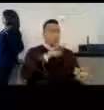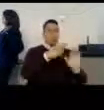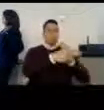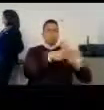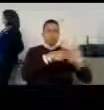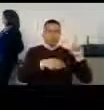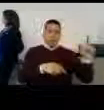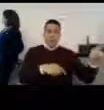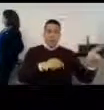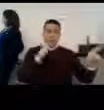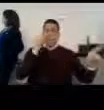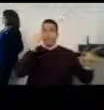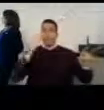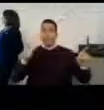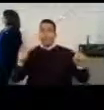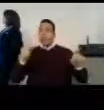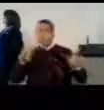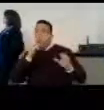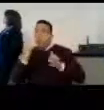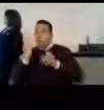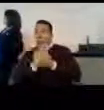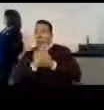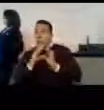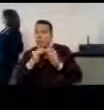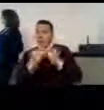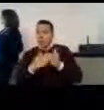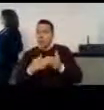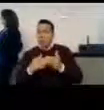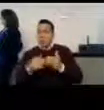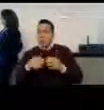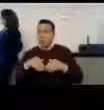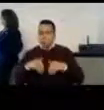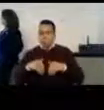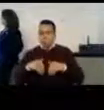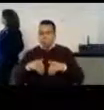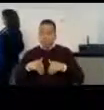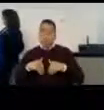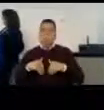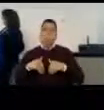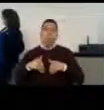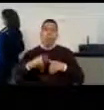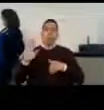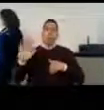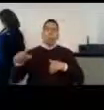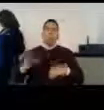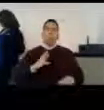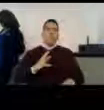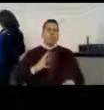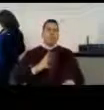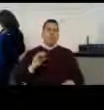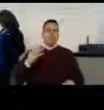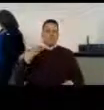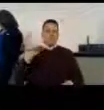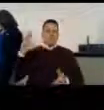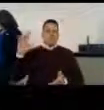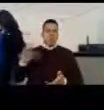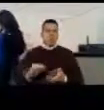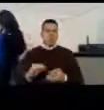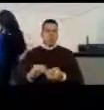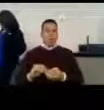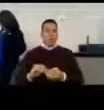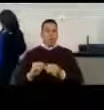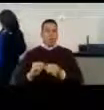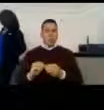not a conversation that's happening. So invisibility, and our girls are getting lost within the system. So that's also the lower number across